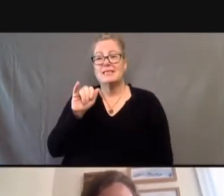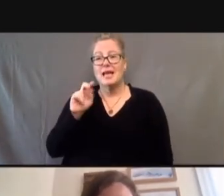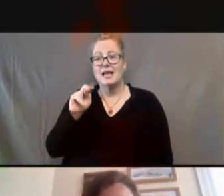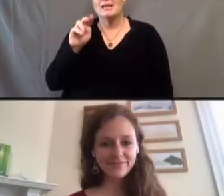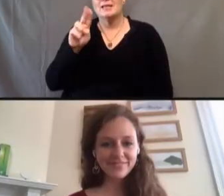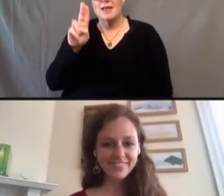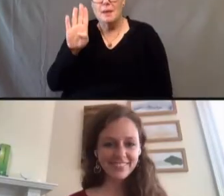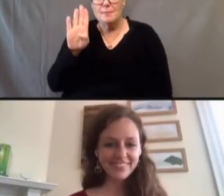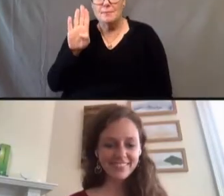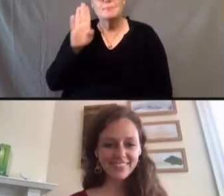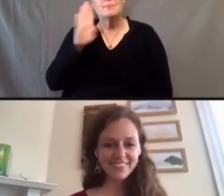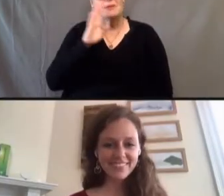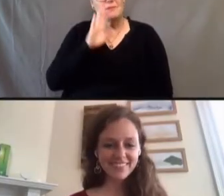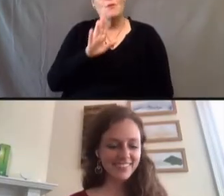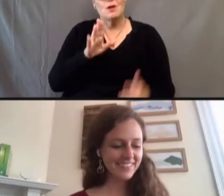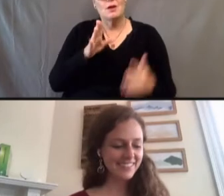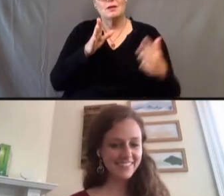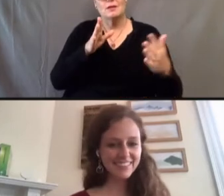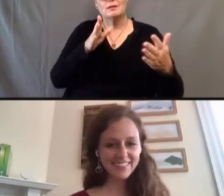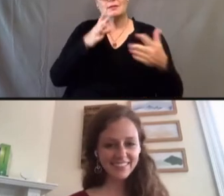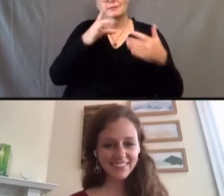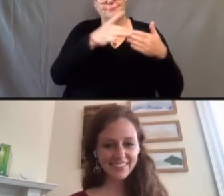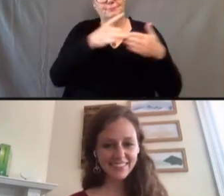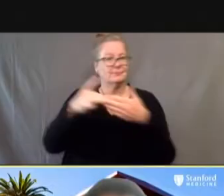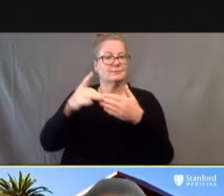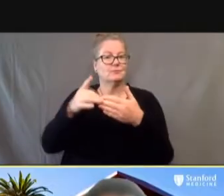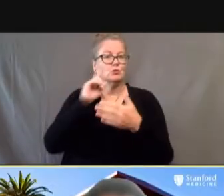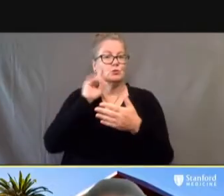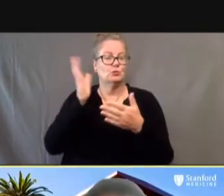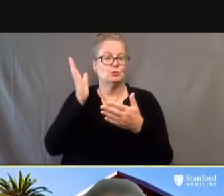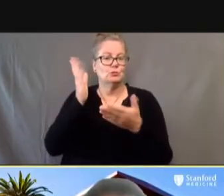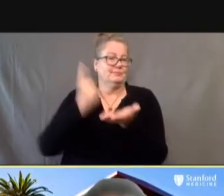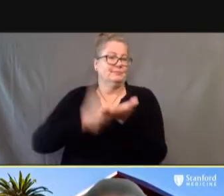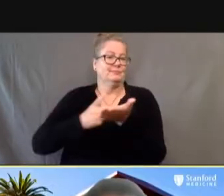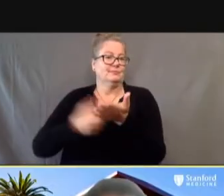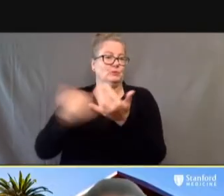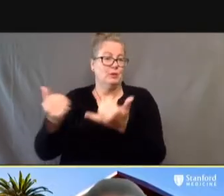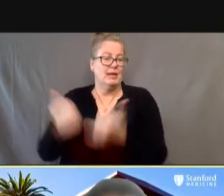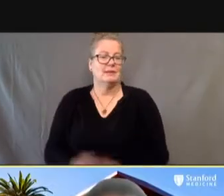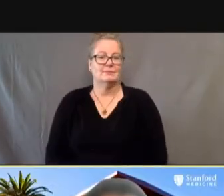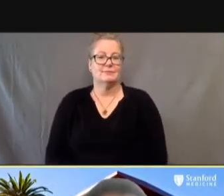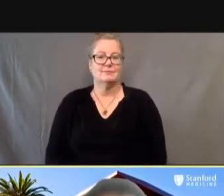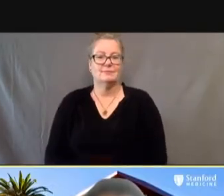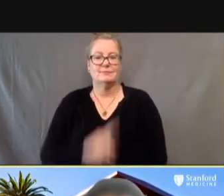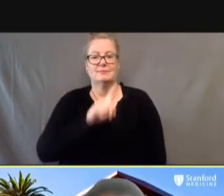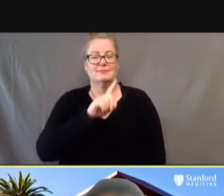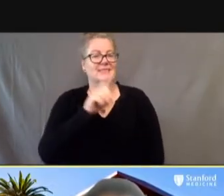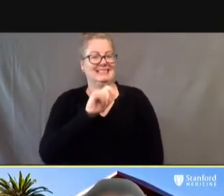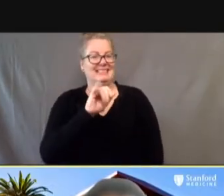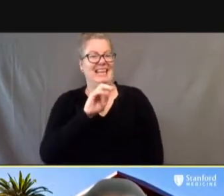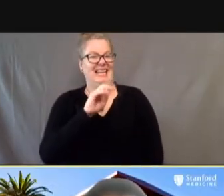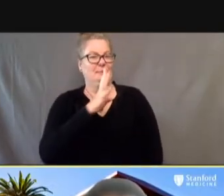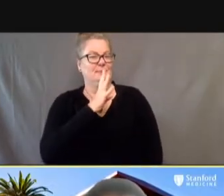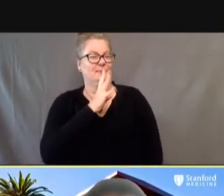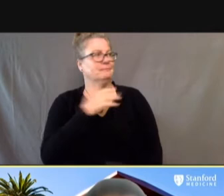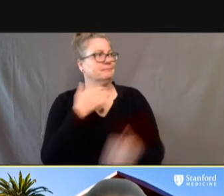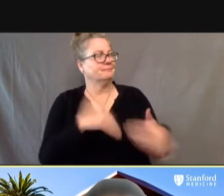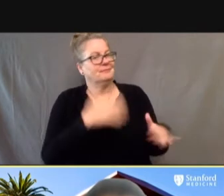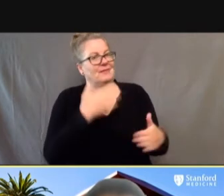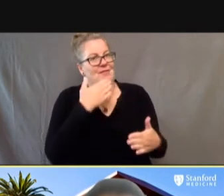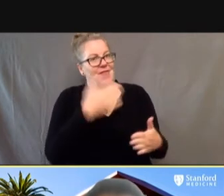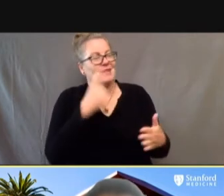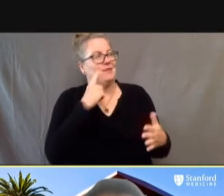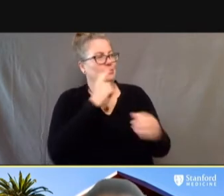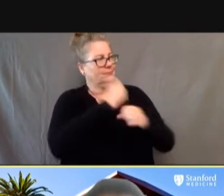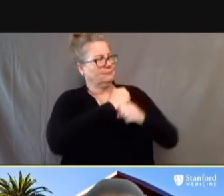Thank you, Logan, for setting those ground rules and for that incredible definition of disability for us to keep in context for